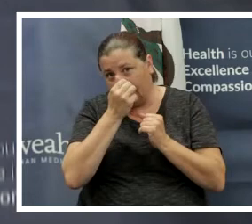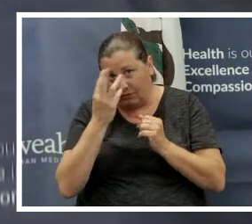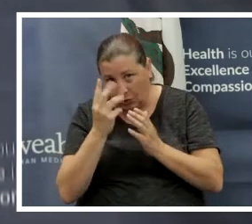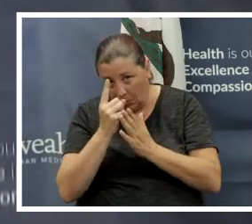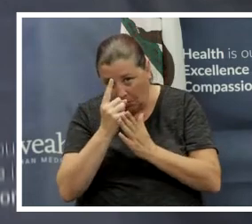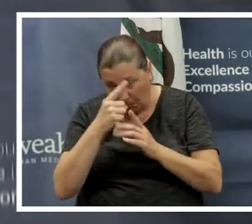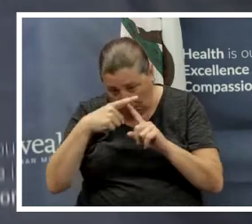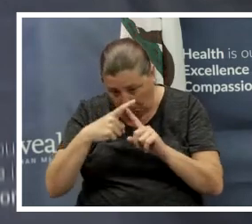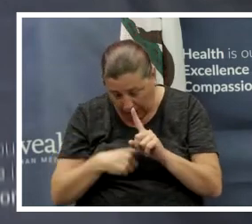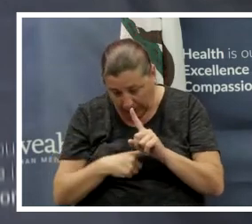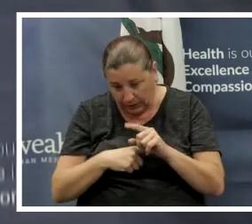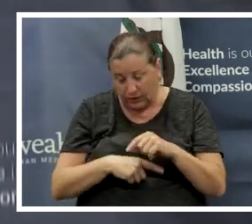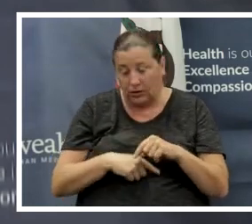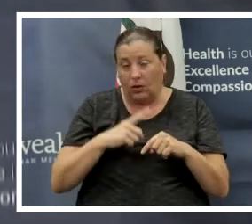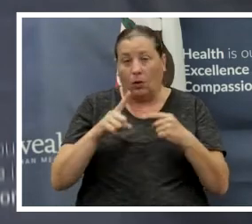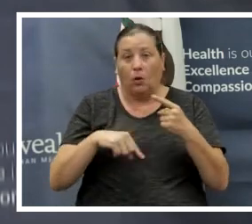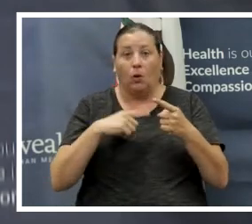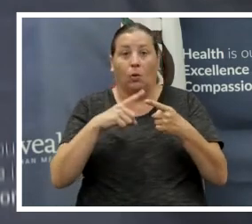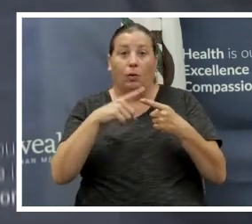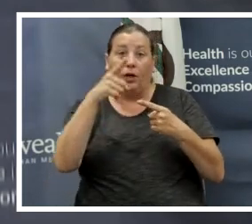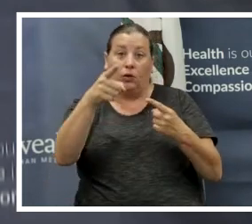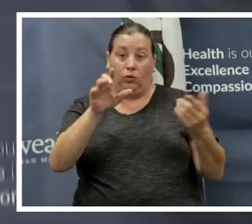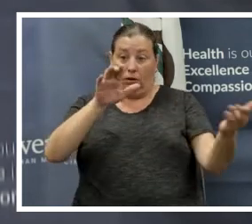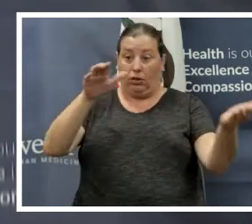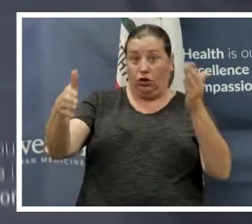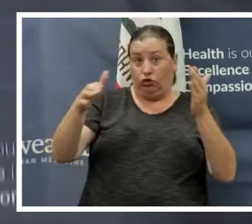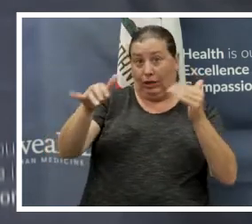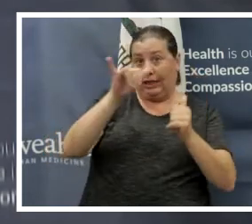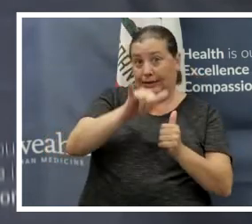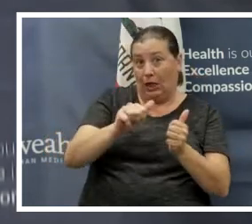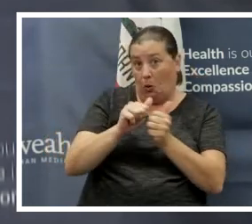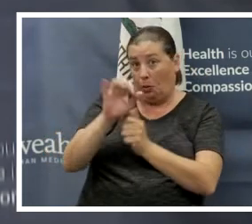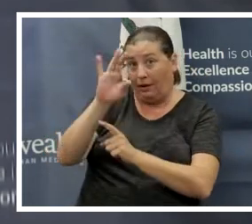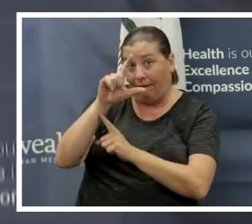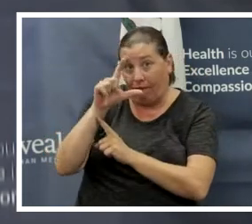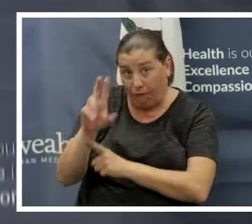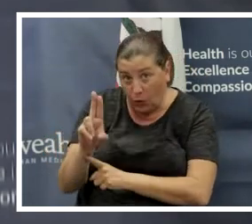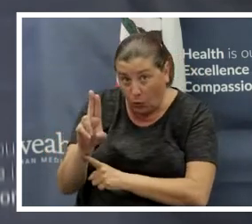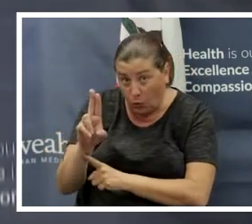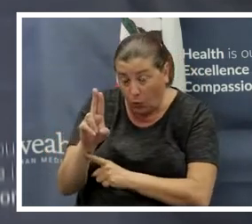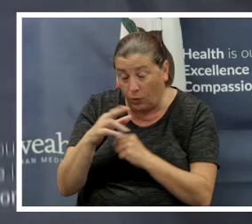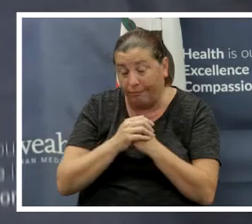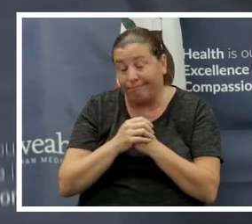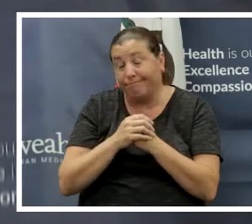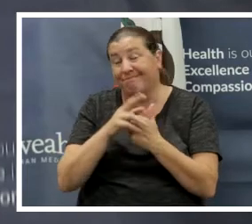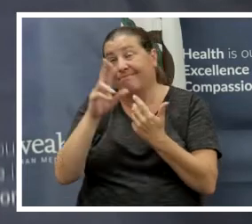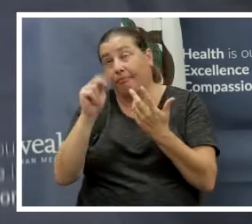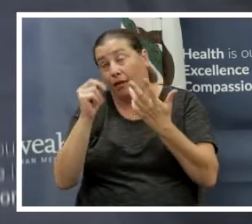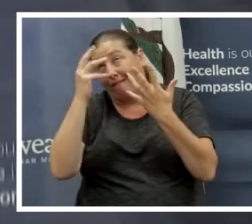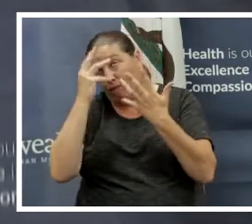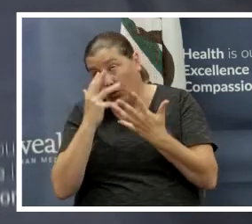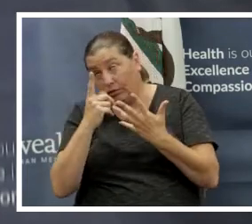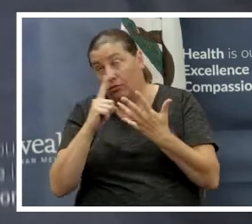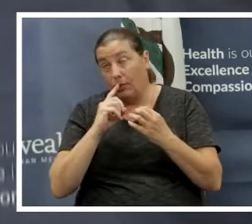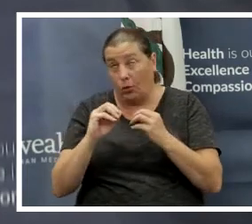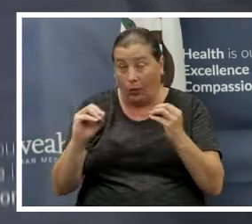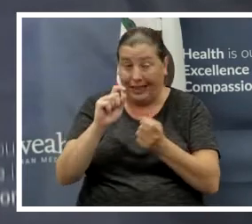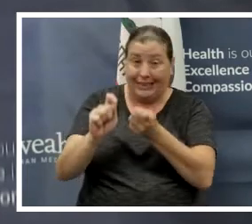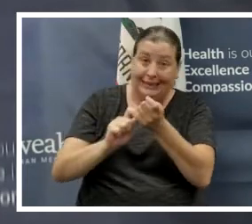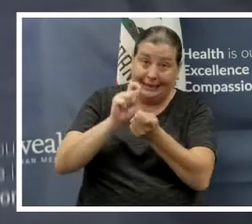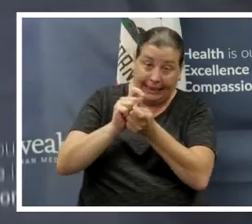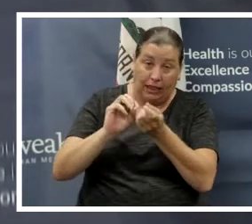When you contrast that with the flu, and unfortunately, there's not an exact number for the flu. When I went on